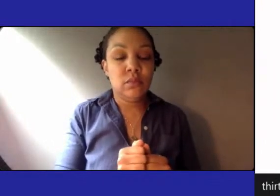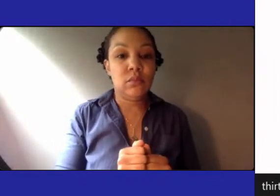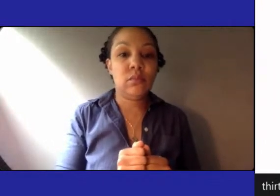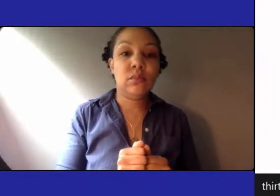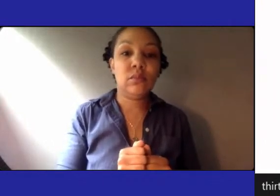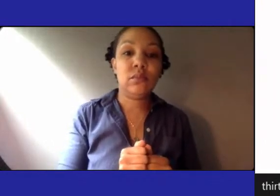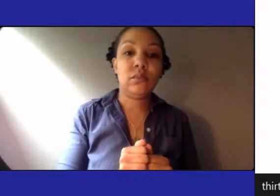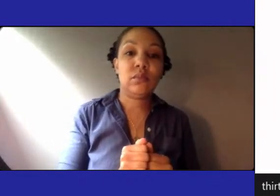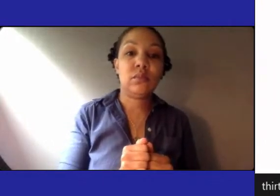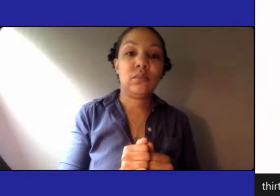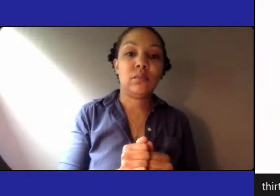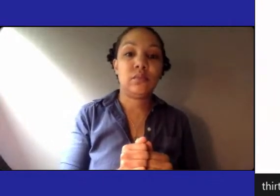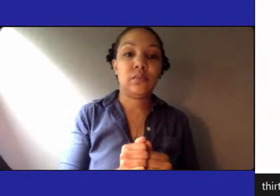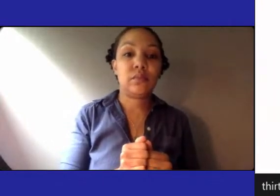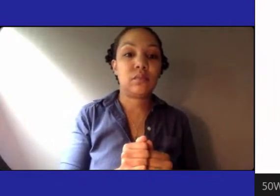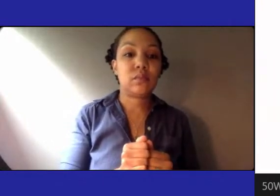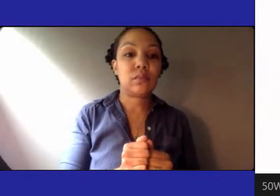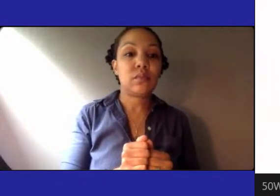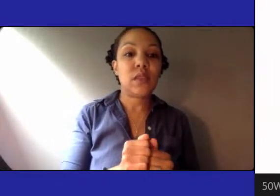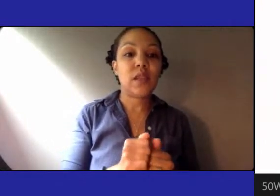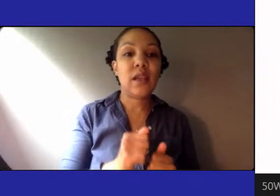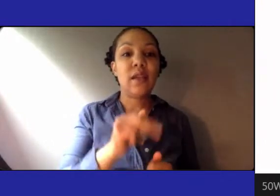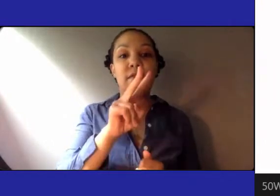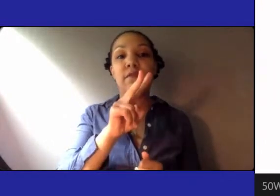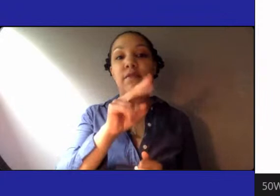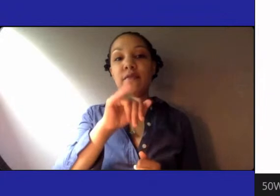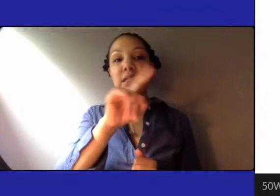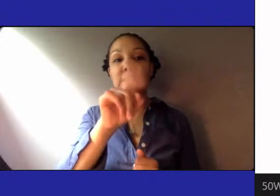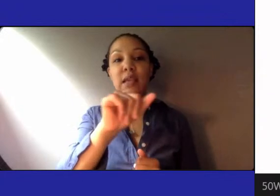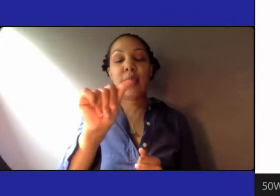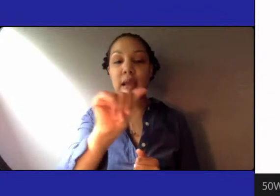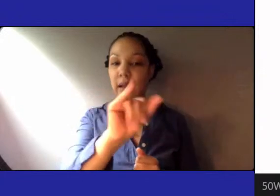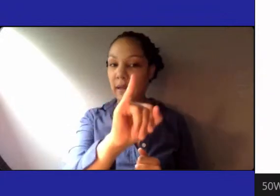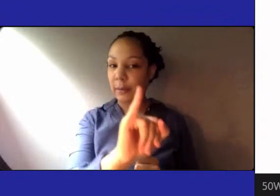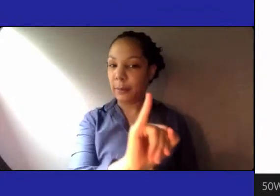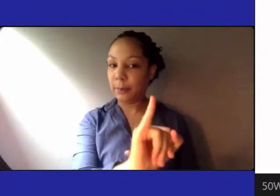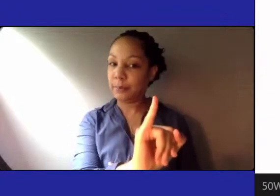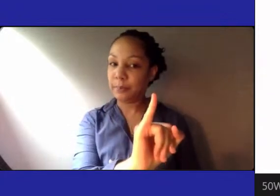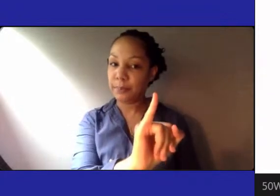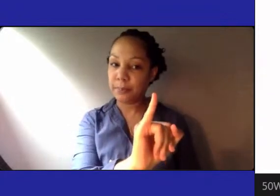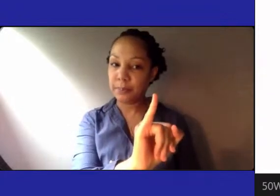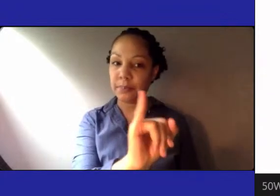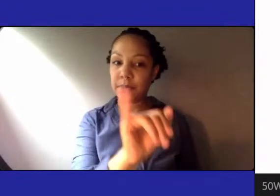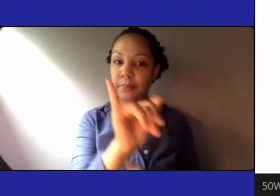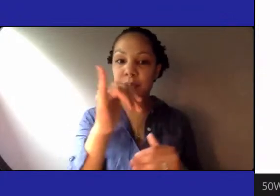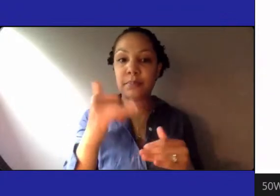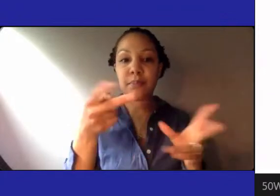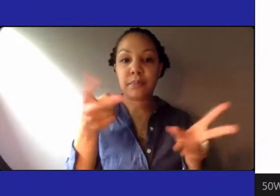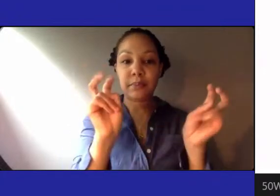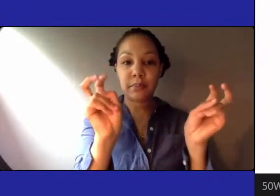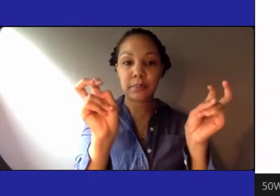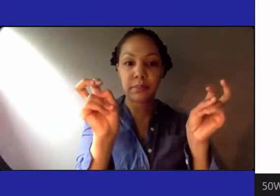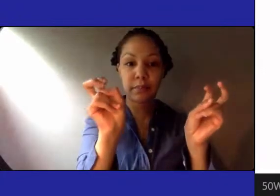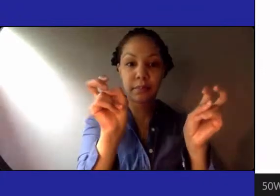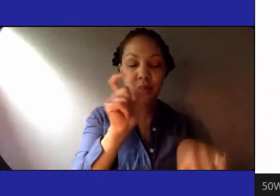So let's pivot to Viz.ai. So again, the mantra within the stroke community is that time is